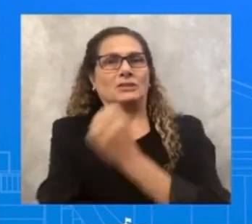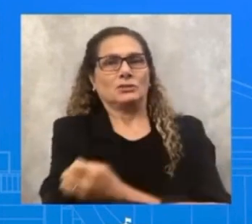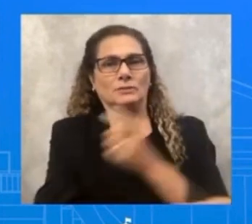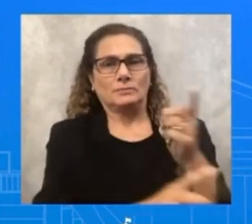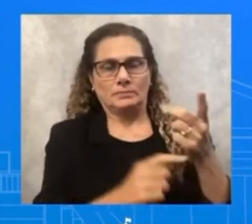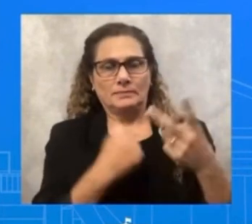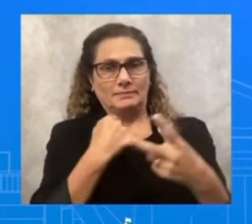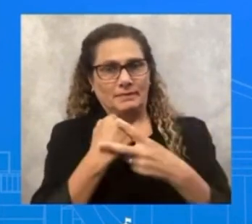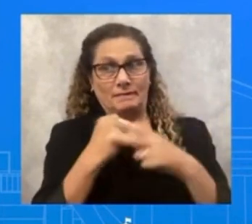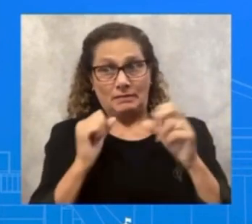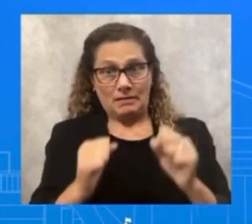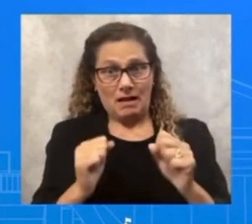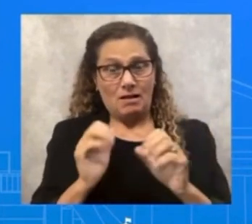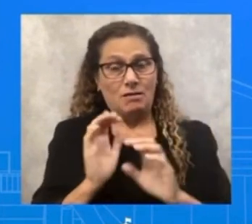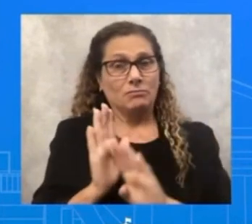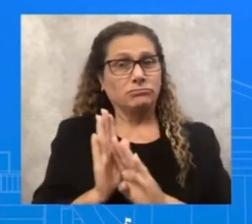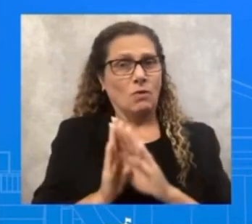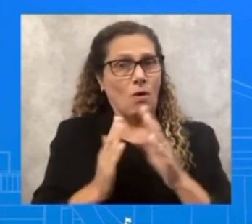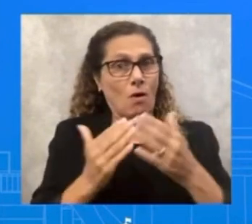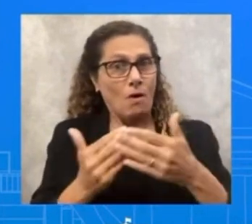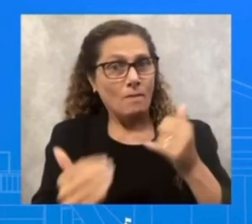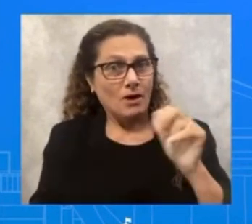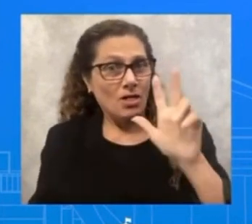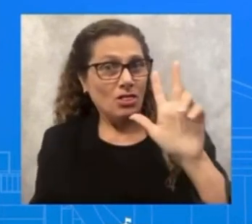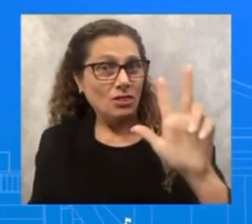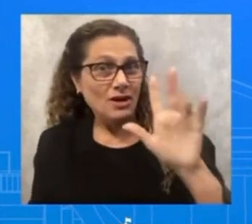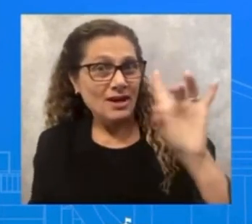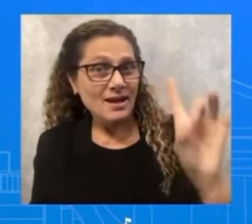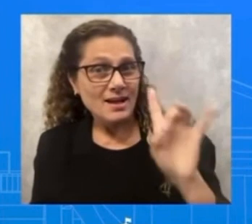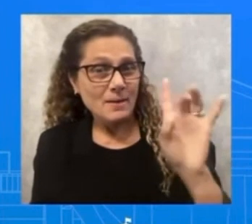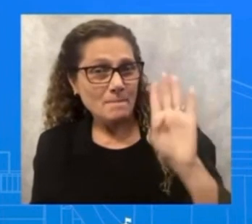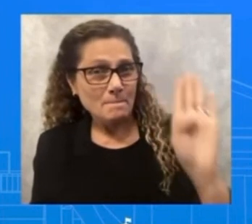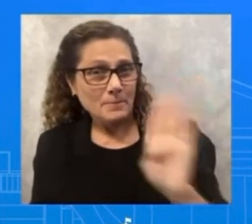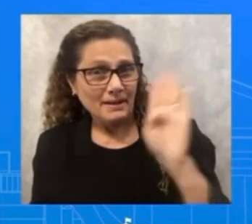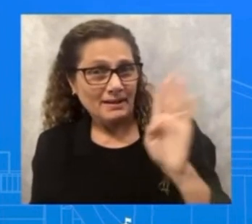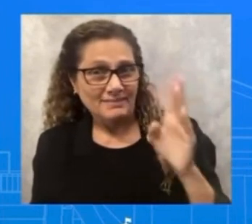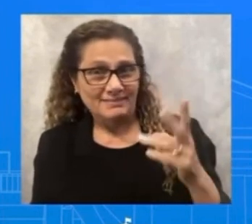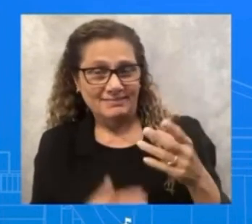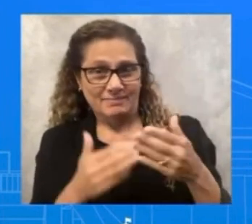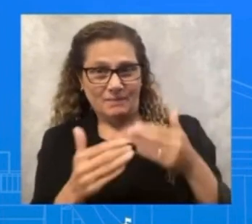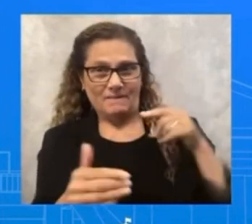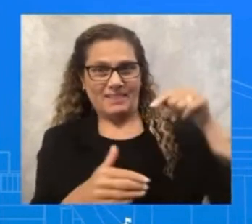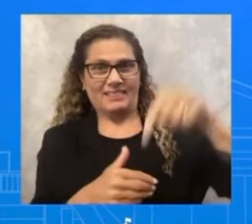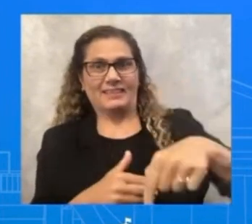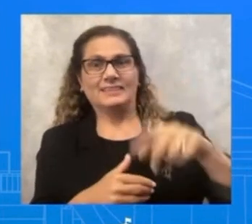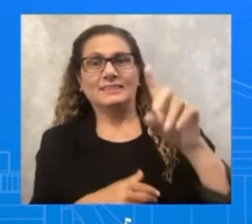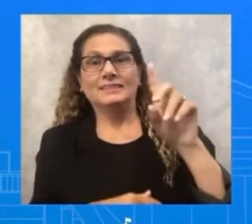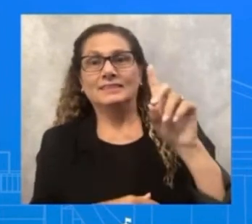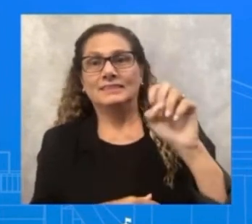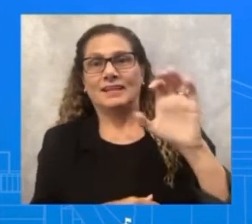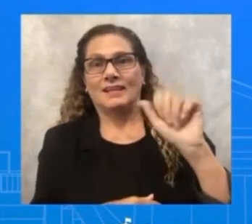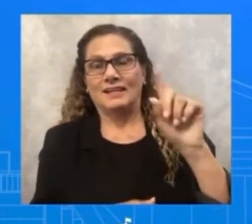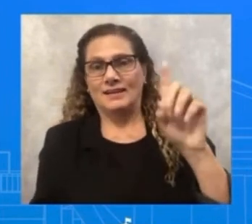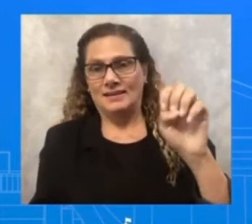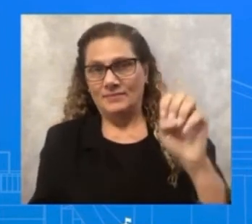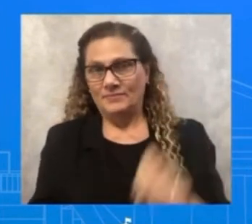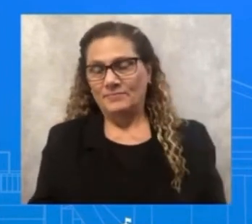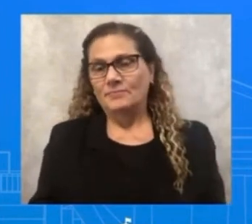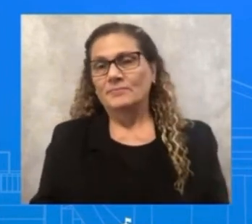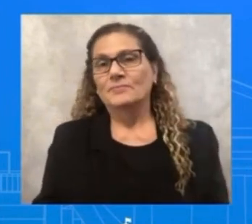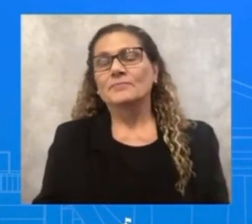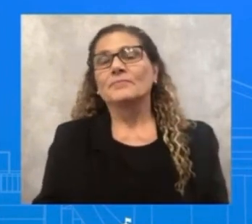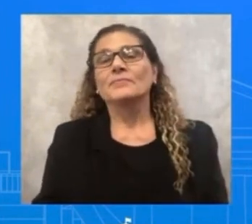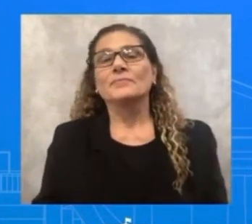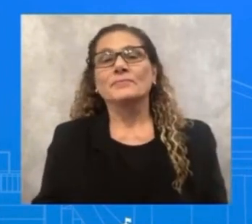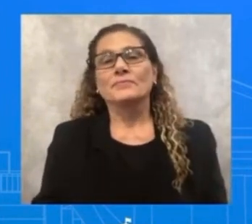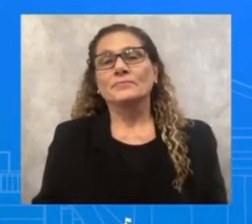$38 billion between now and the end of the decade. And this law is putting us on a path to reach the Biden-Harris